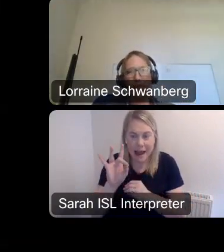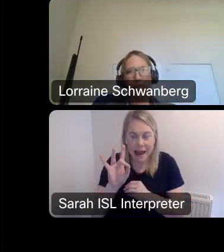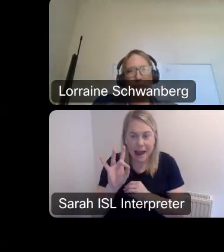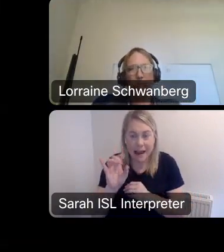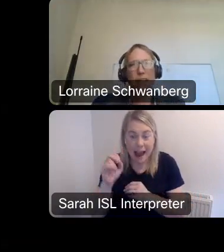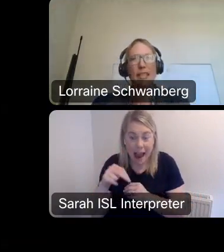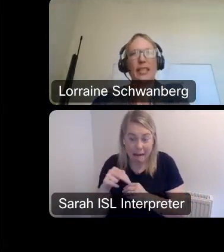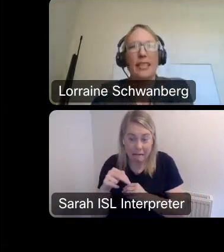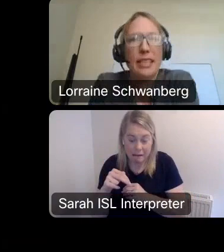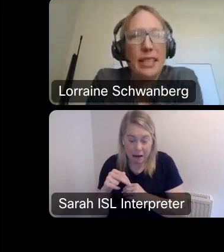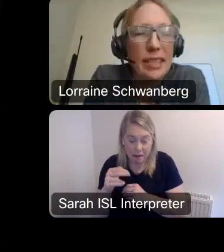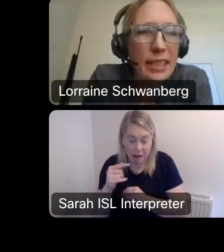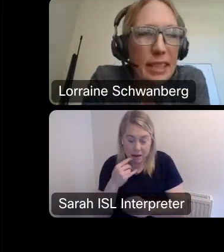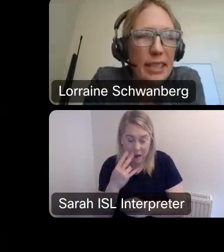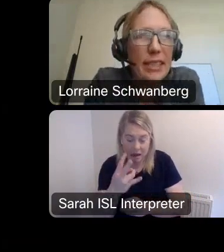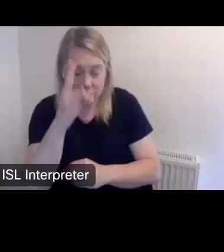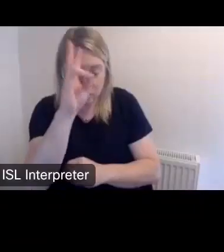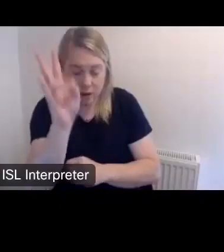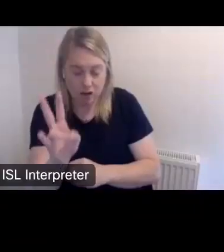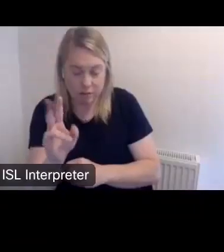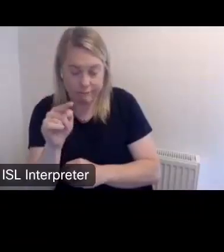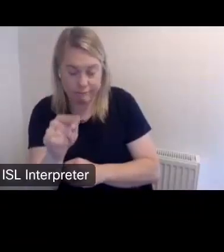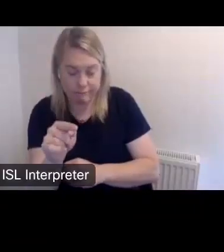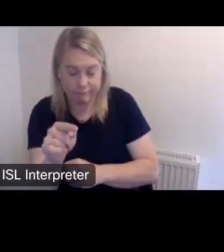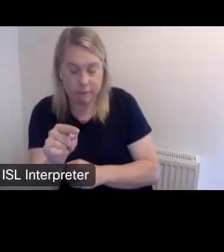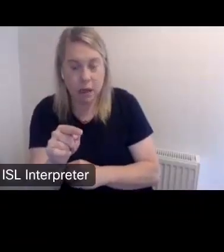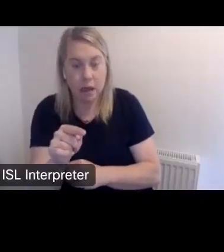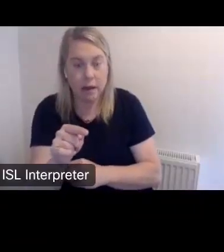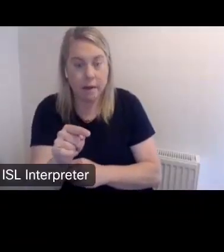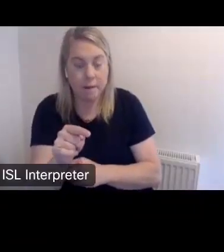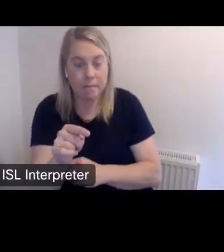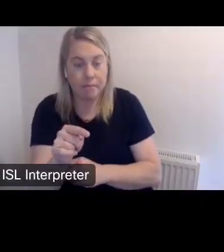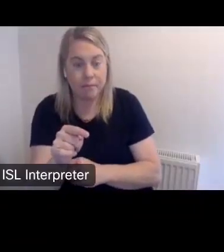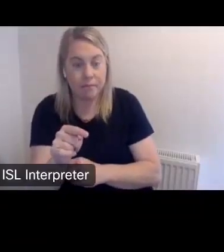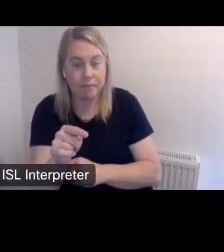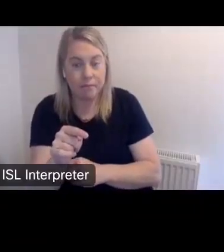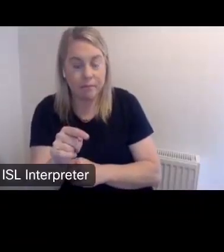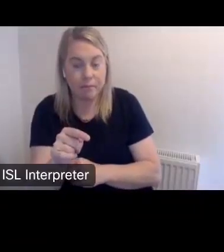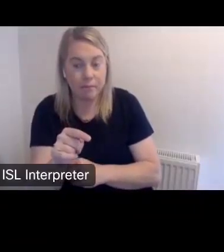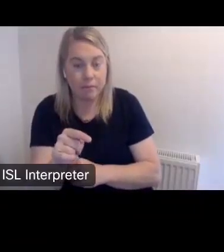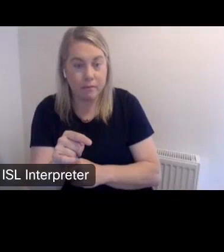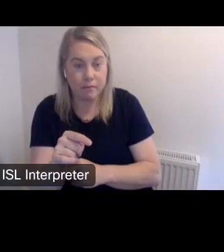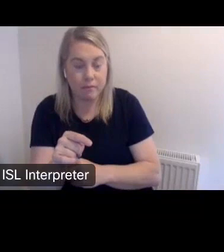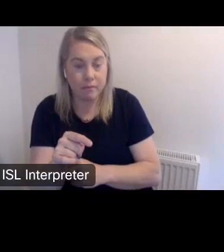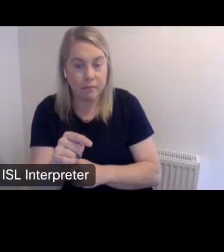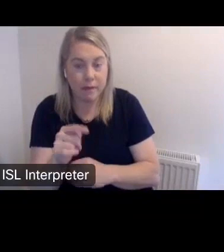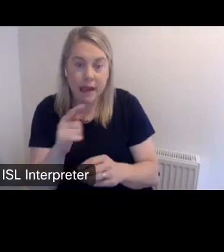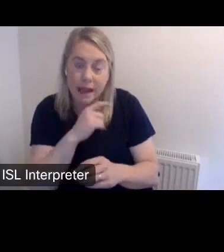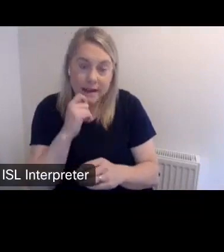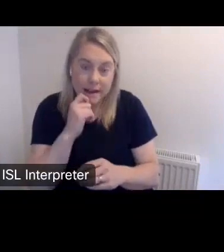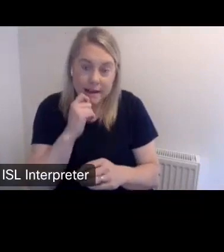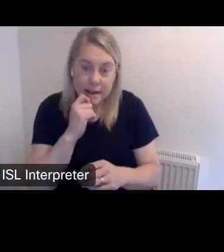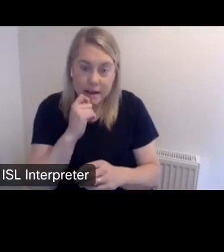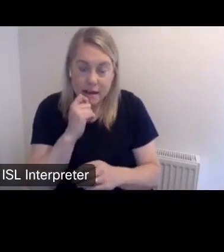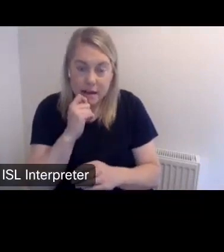I may direct the first one at yourself, it's says, does notifiable incident